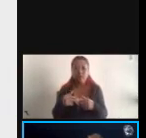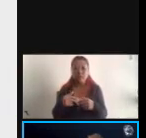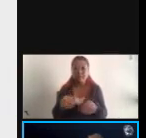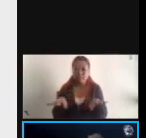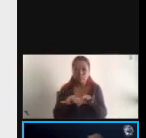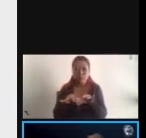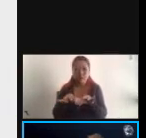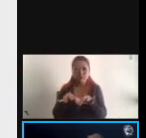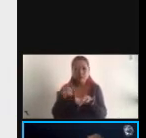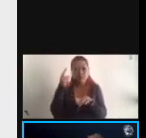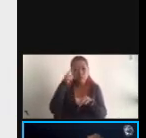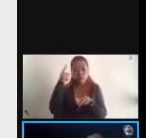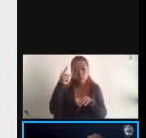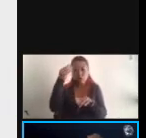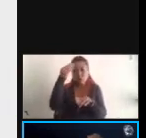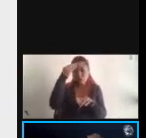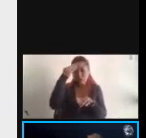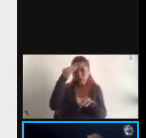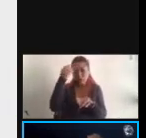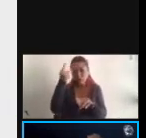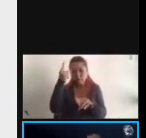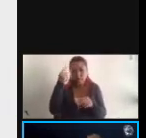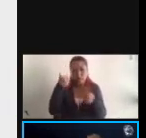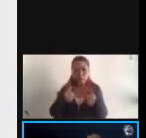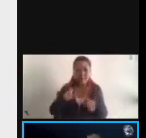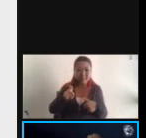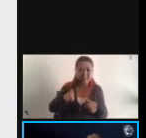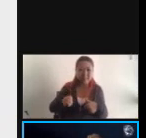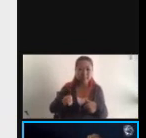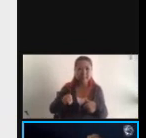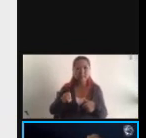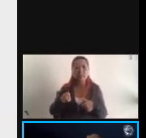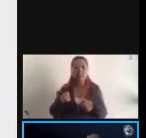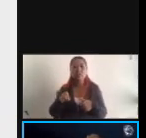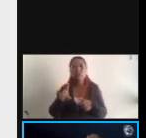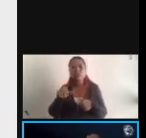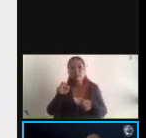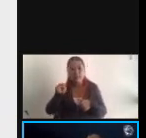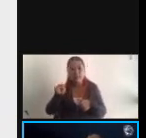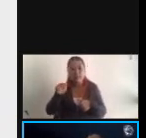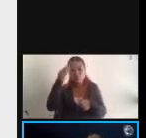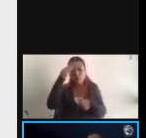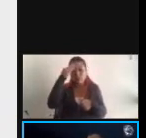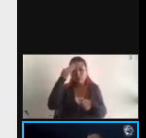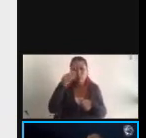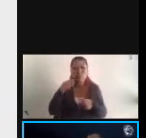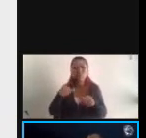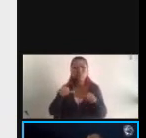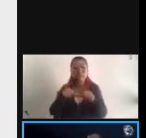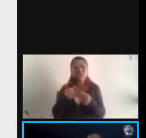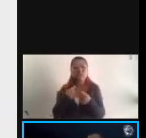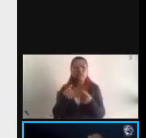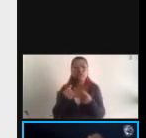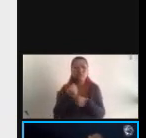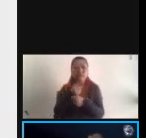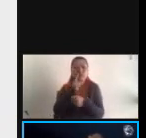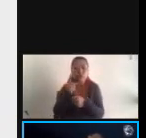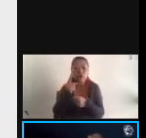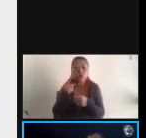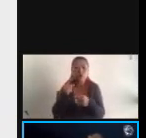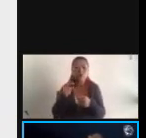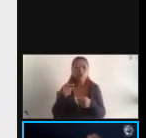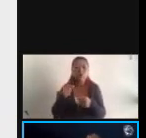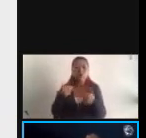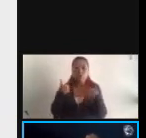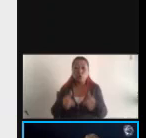on human needs, the knowledge and approach and the tools of HSI will continue to open human spaceflight for everyone. And thank